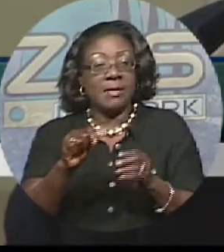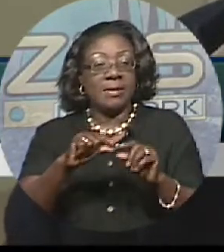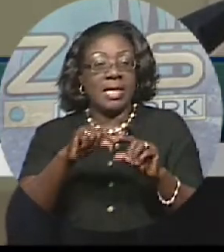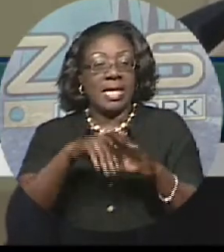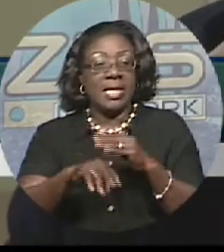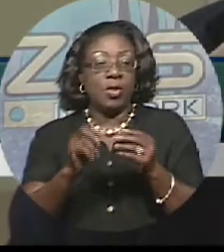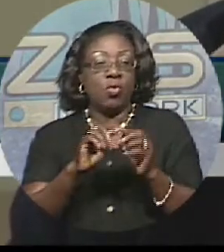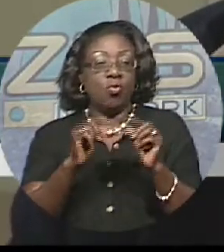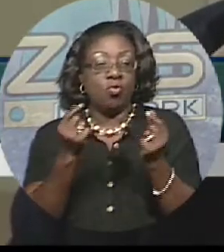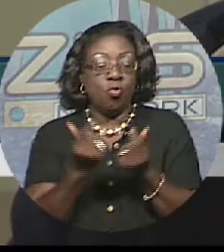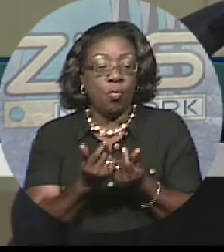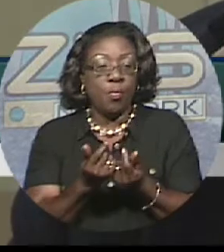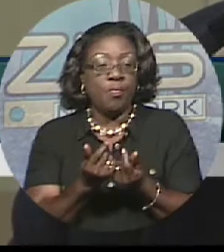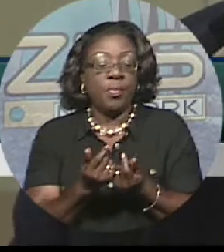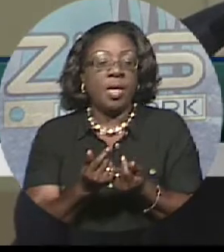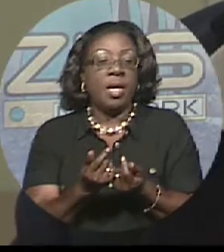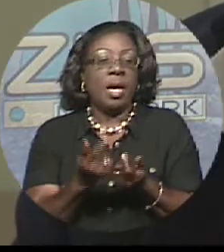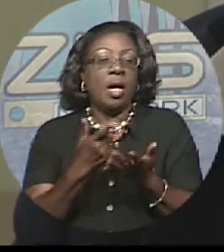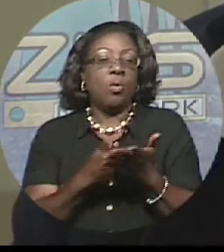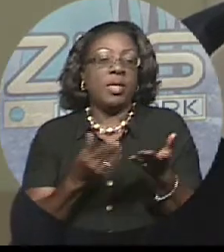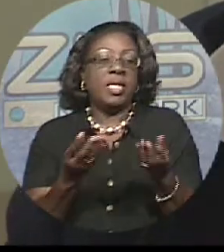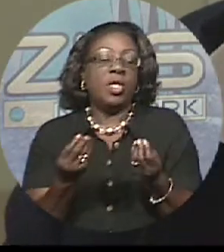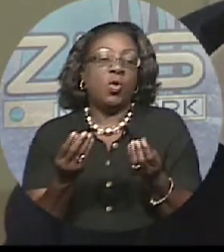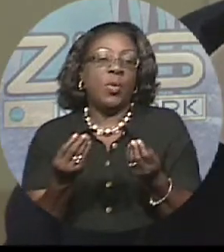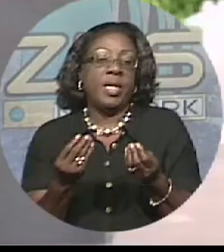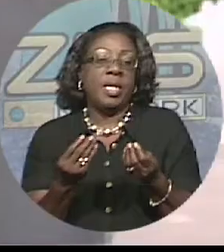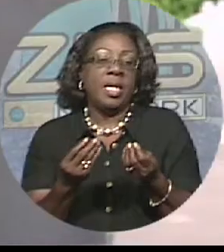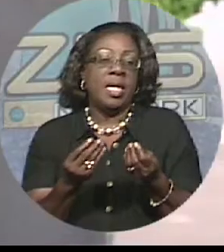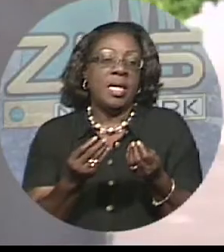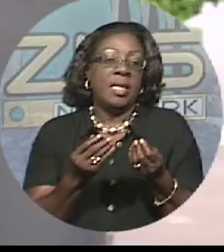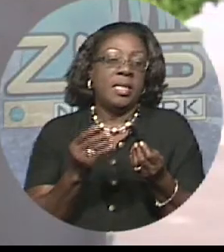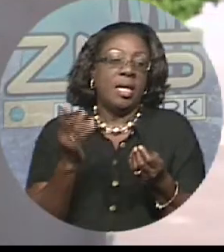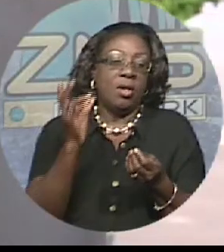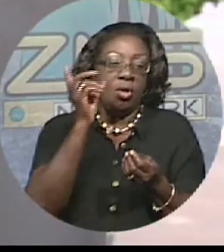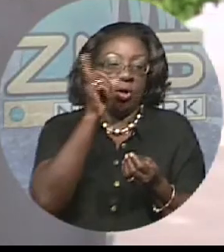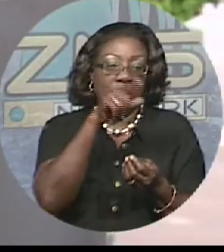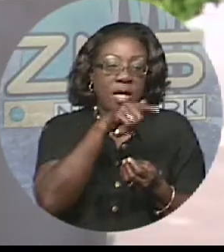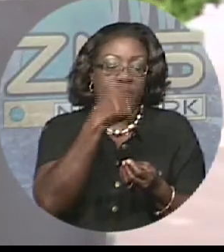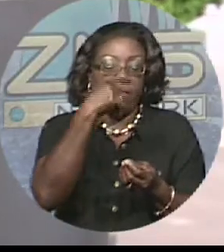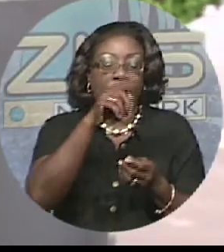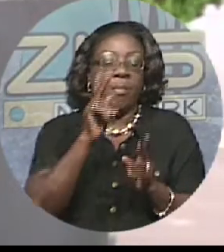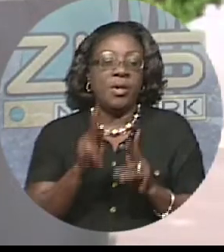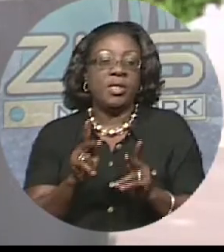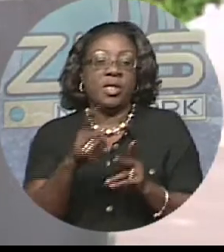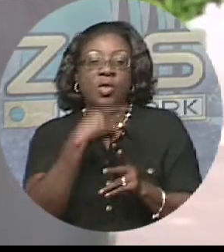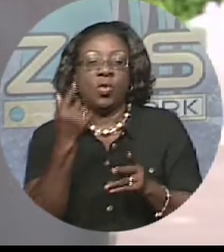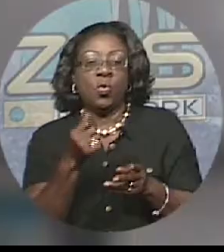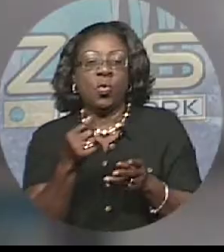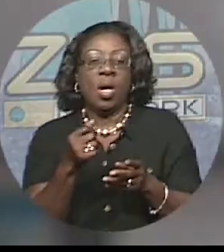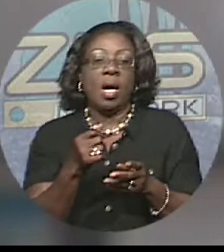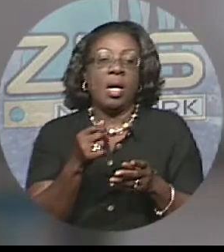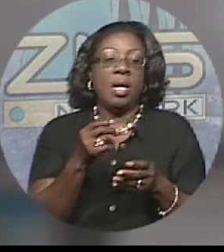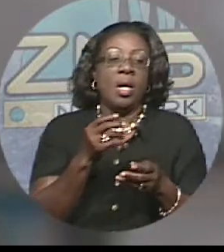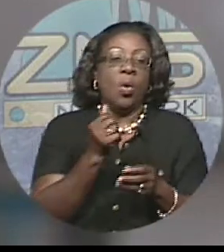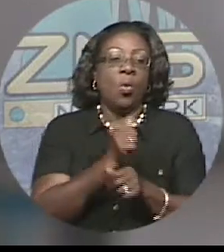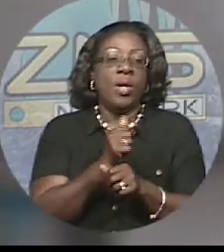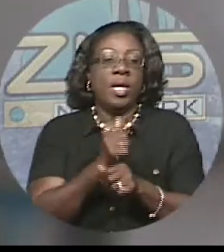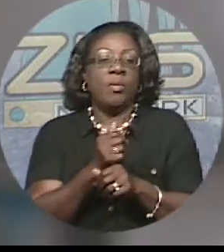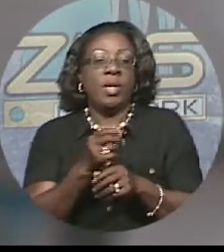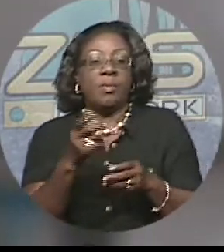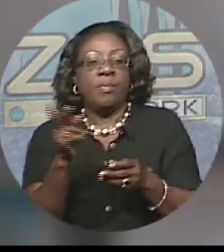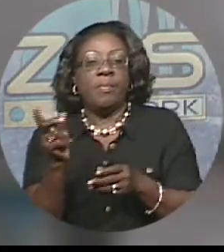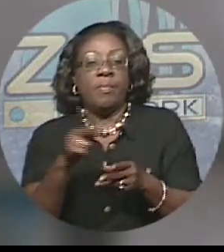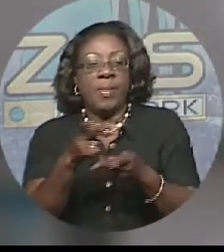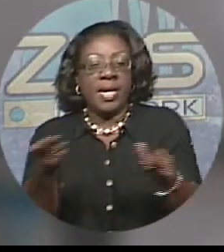call cells, and what they're doing is they're targeting employees of business establishments that deal with high volume traffic, that